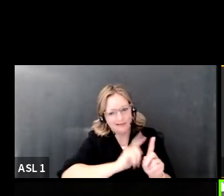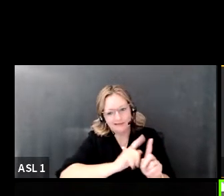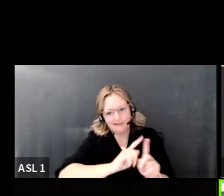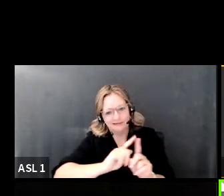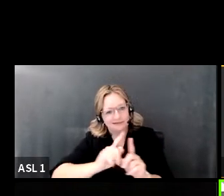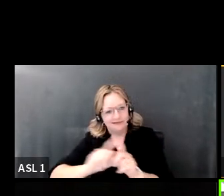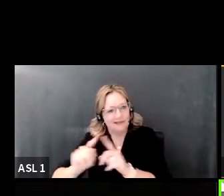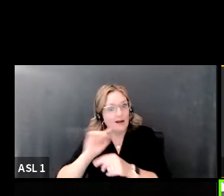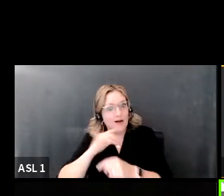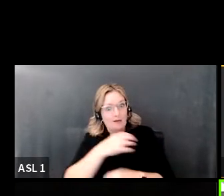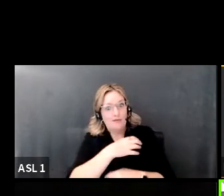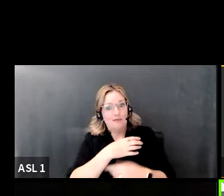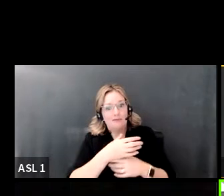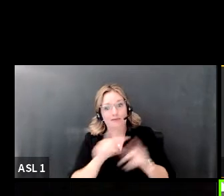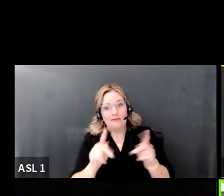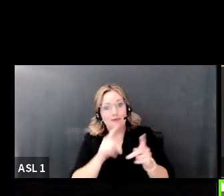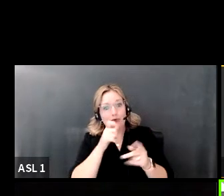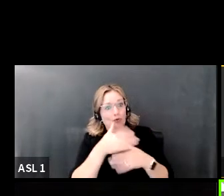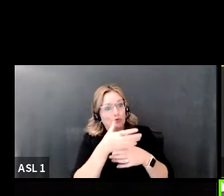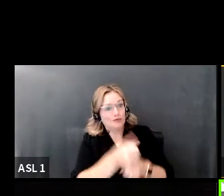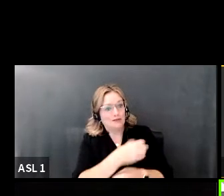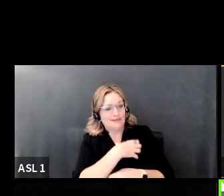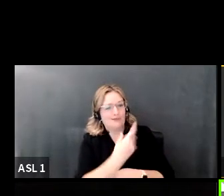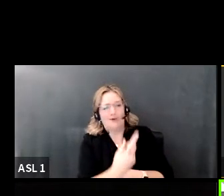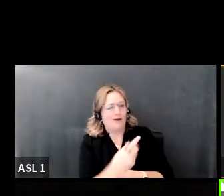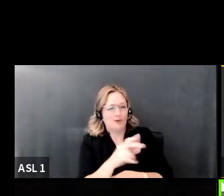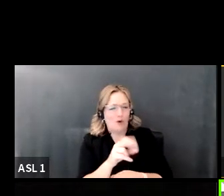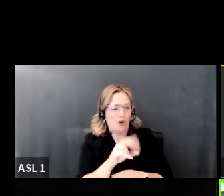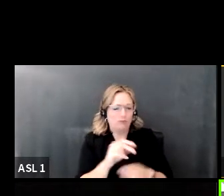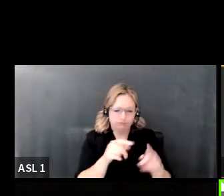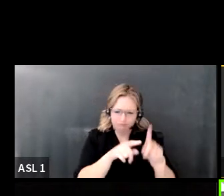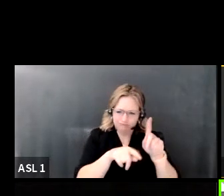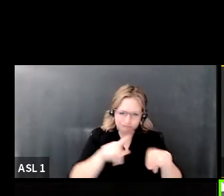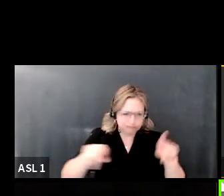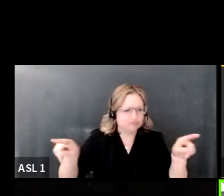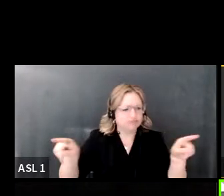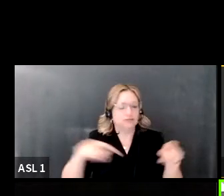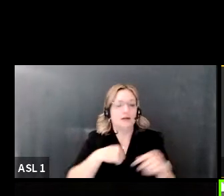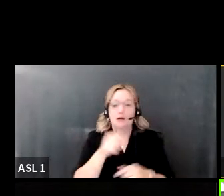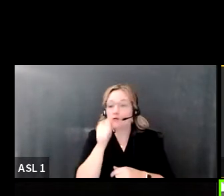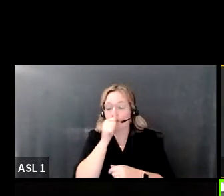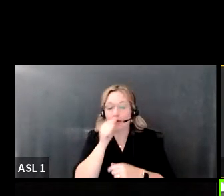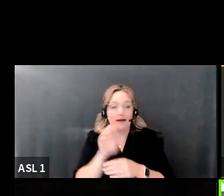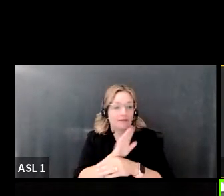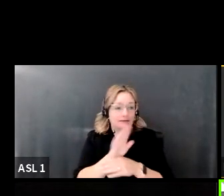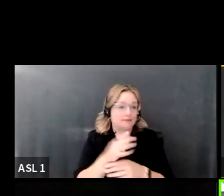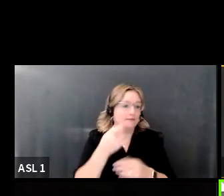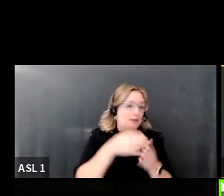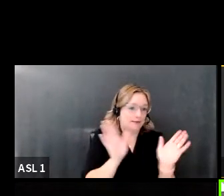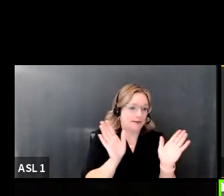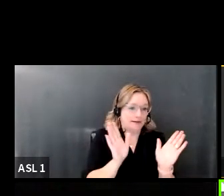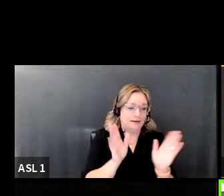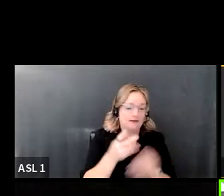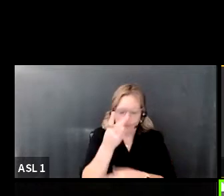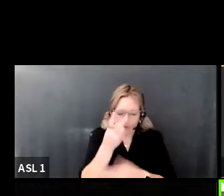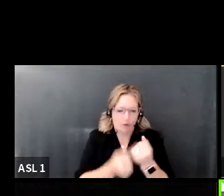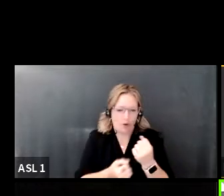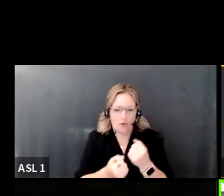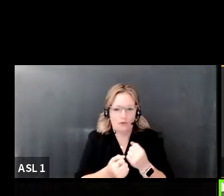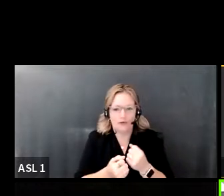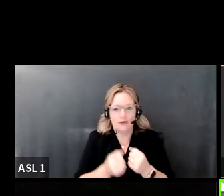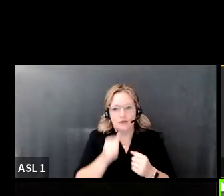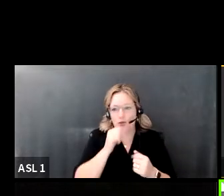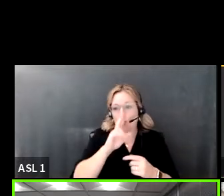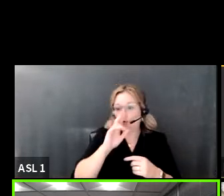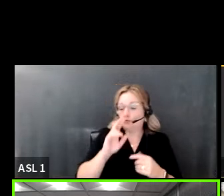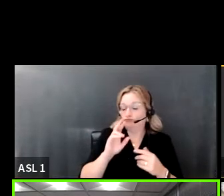board and having worked in the private sector we saw the same issues around trust in private sector institutions this is not unique to the police service it's not